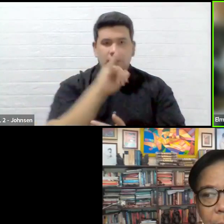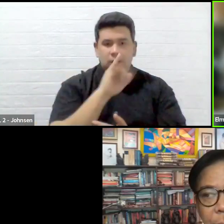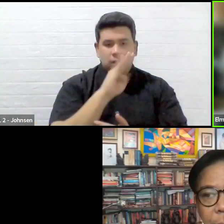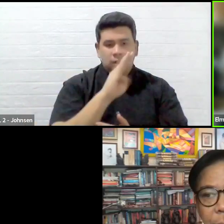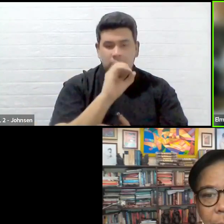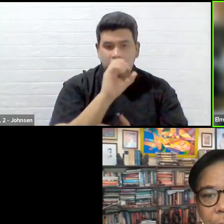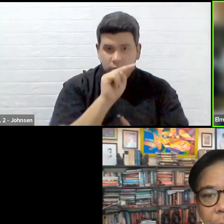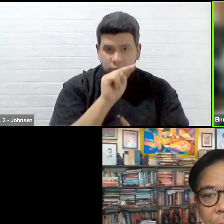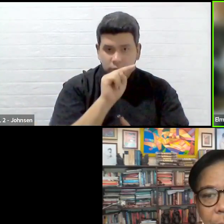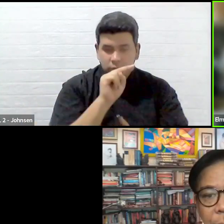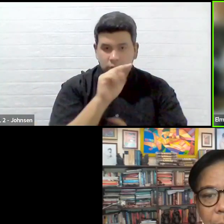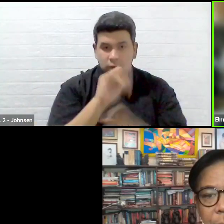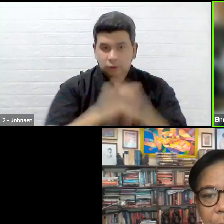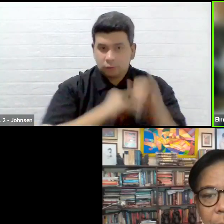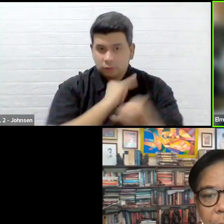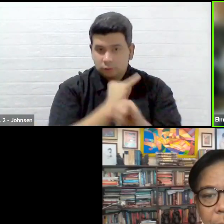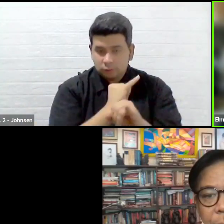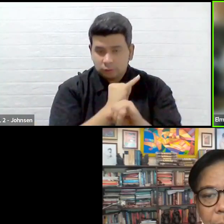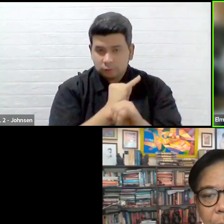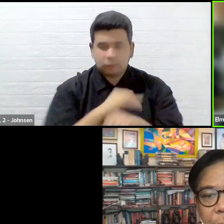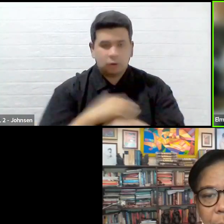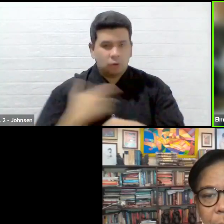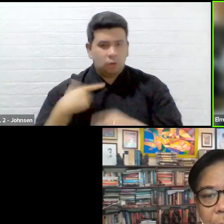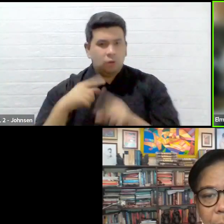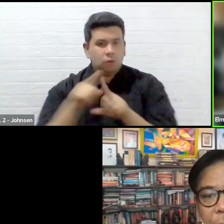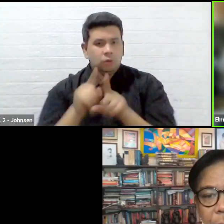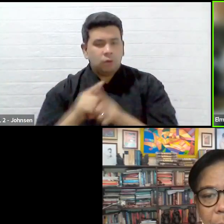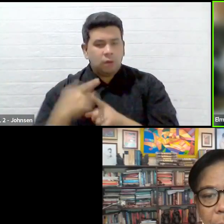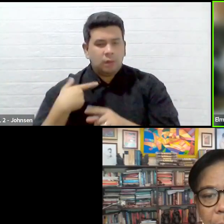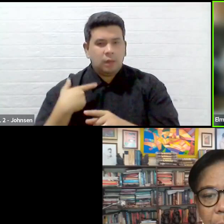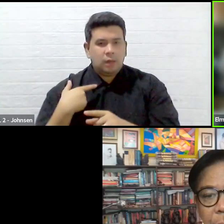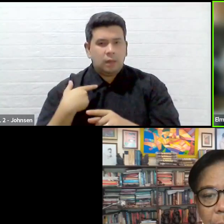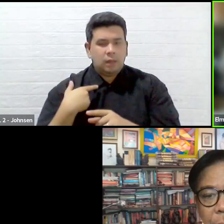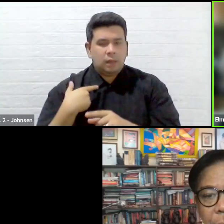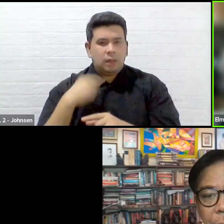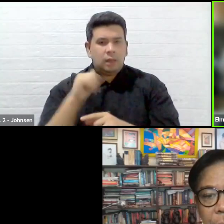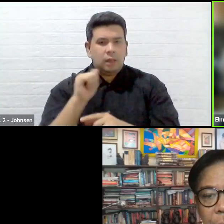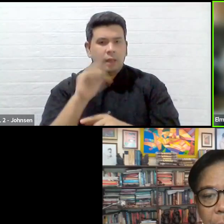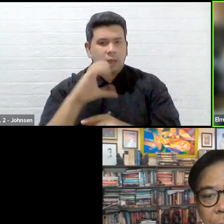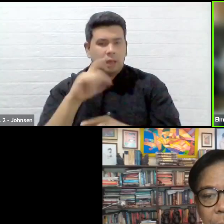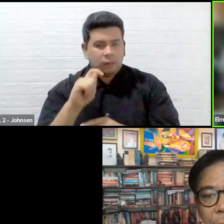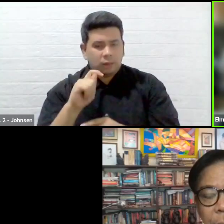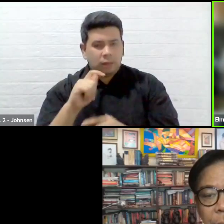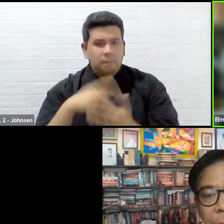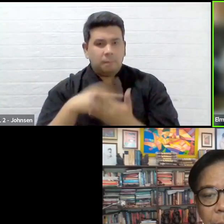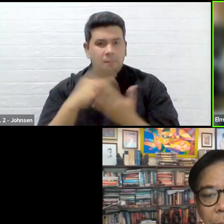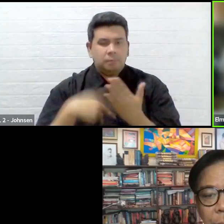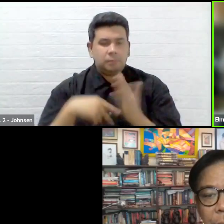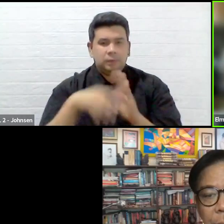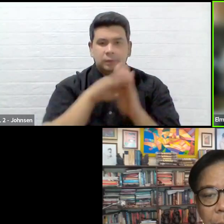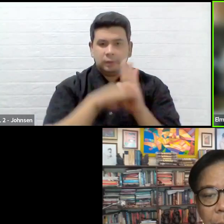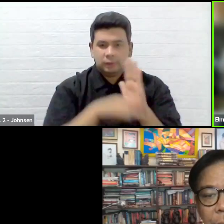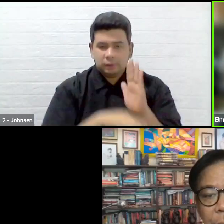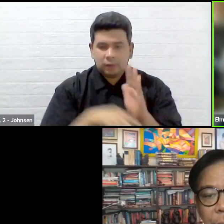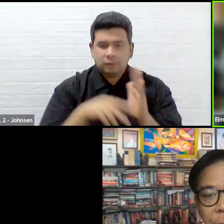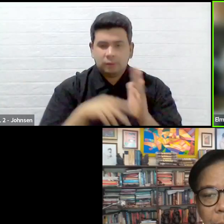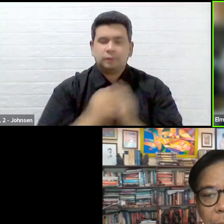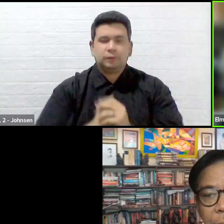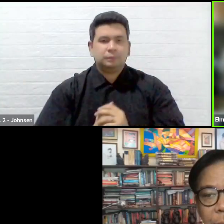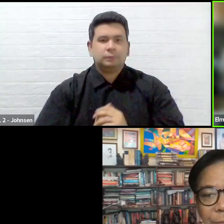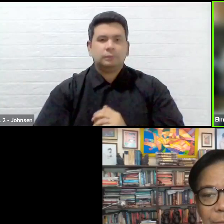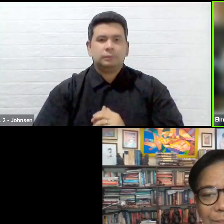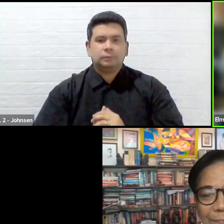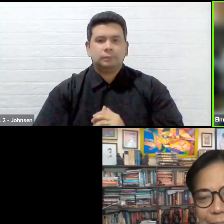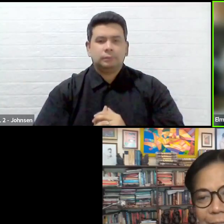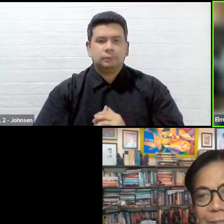Teachers Party List, Grand Lecturer of the Independent Grand Lodge of Free and Accepted Masons of the Philippine Islands, and